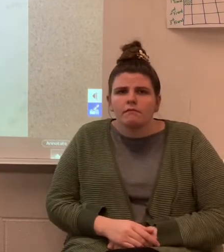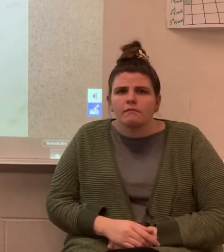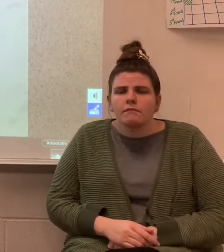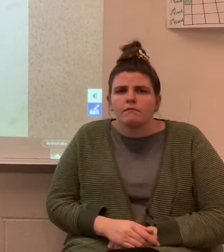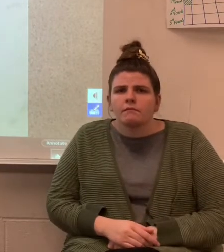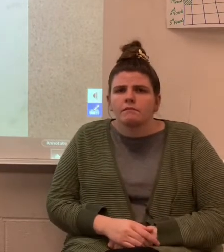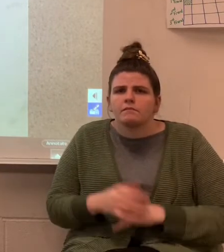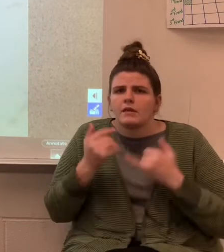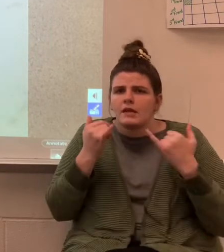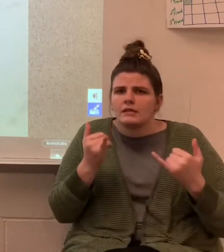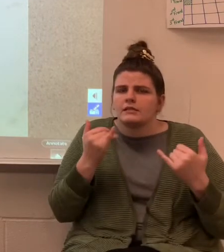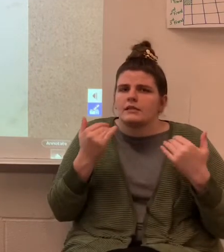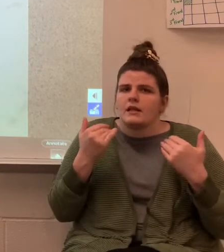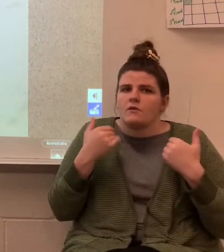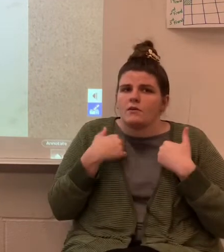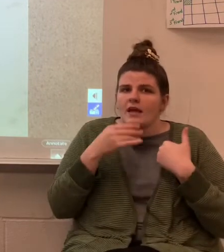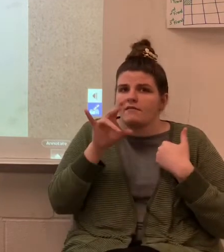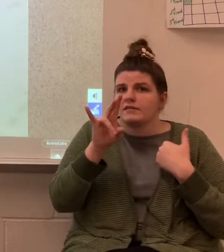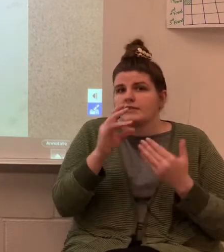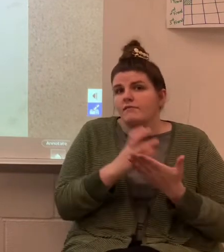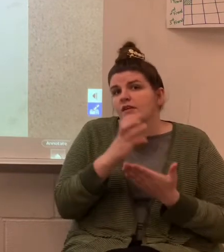down to 7 cups